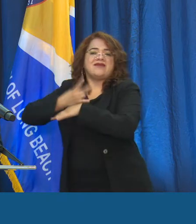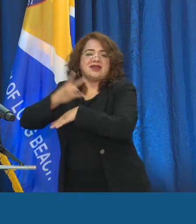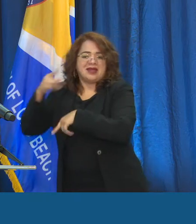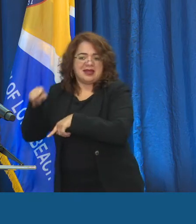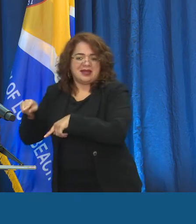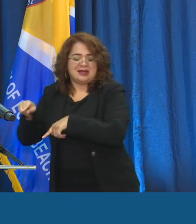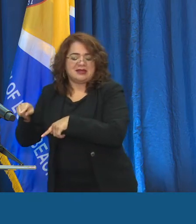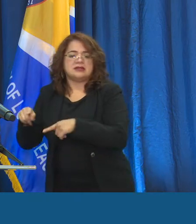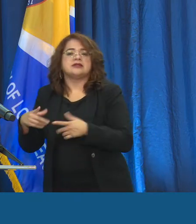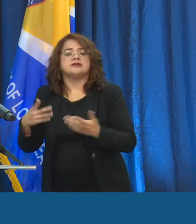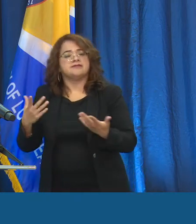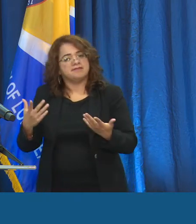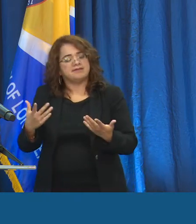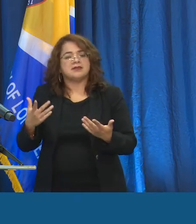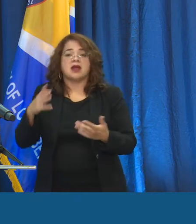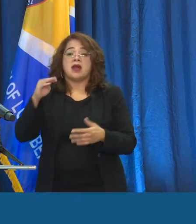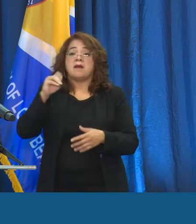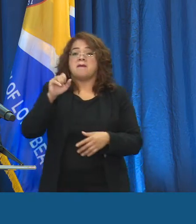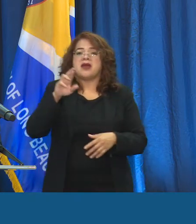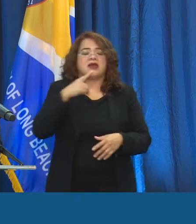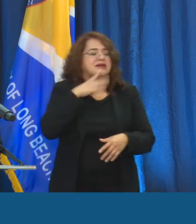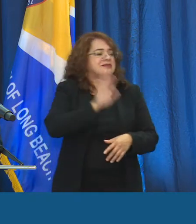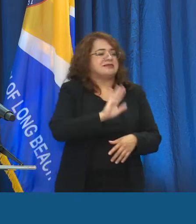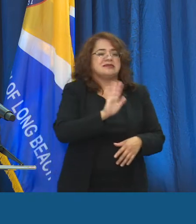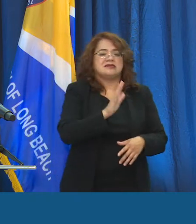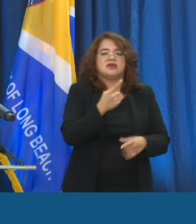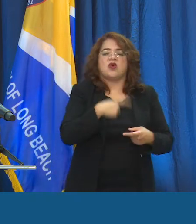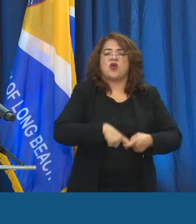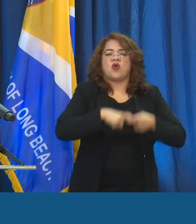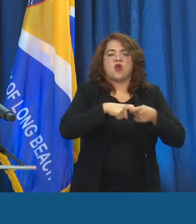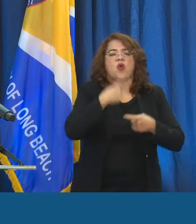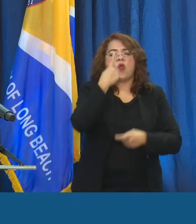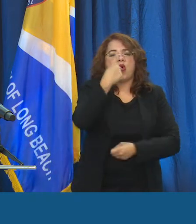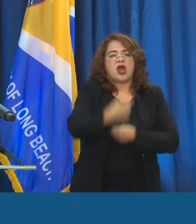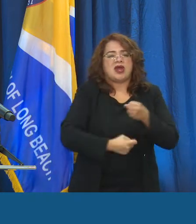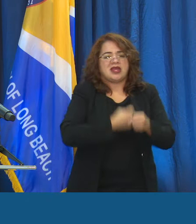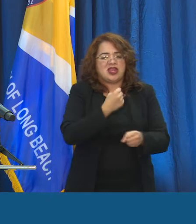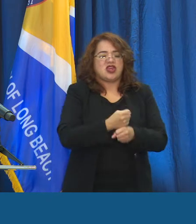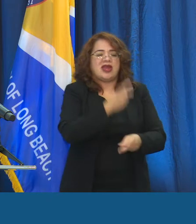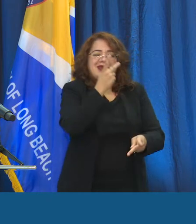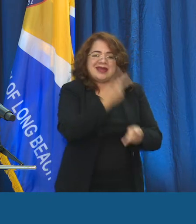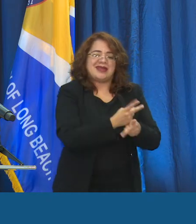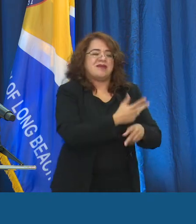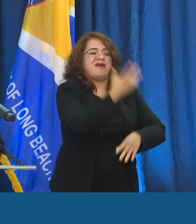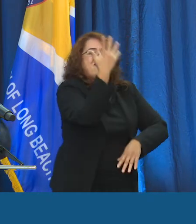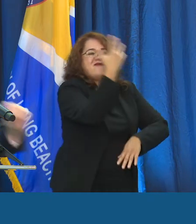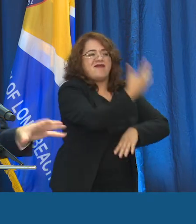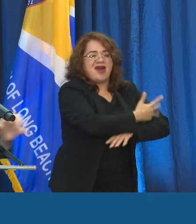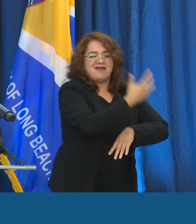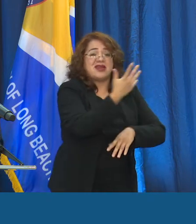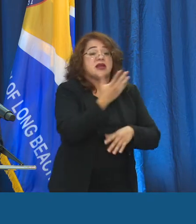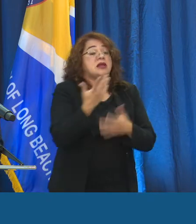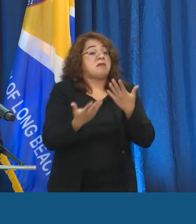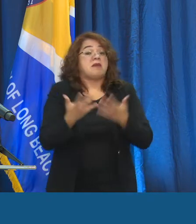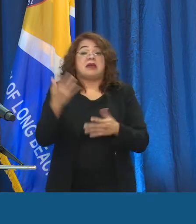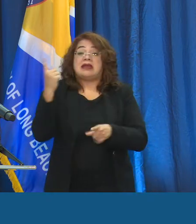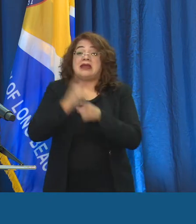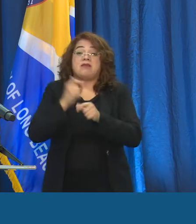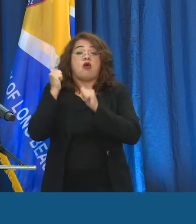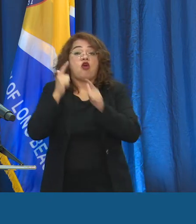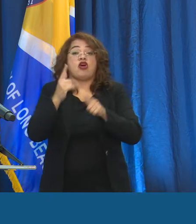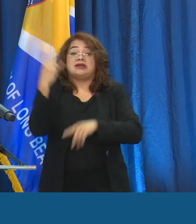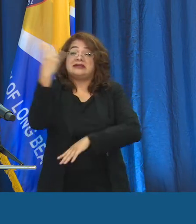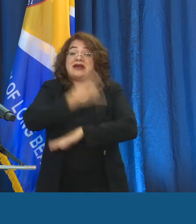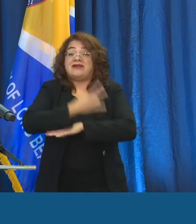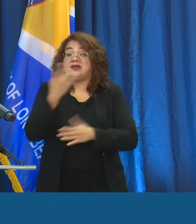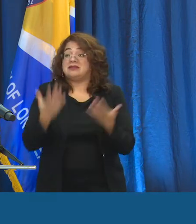mayor ask us to take a pause on that and for a year and take a look, so we'll be talking about that with the council. We had to reduce